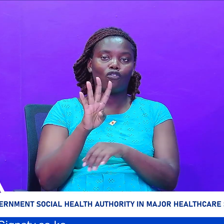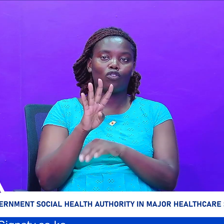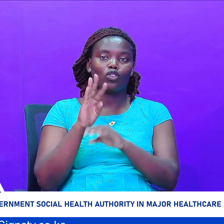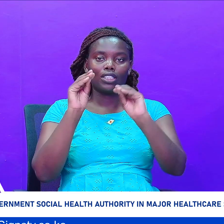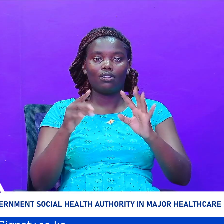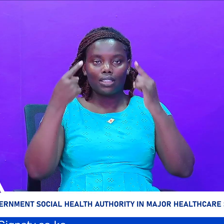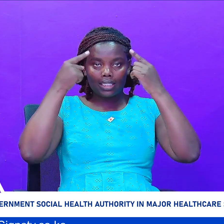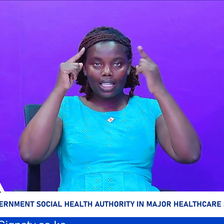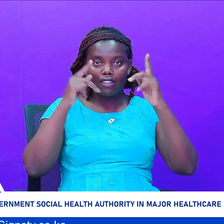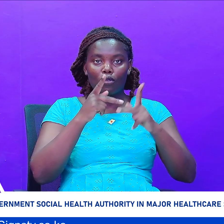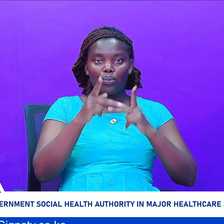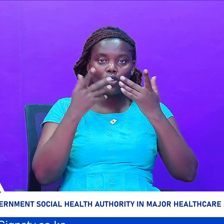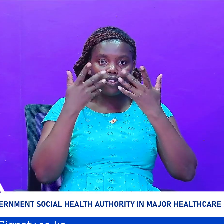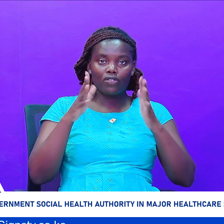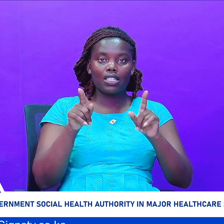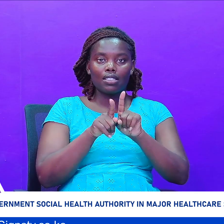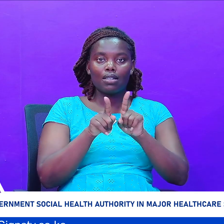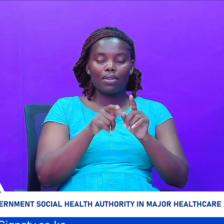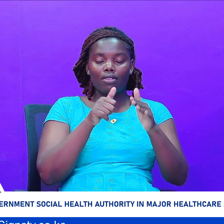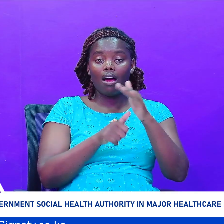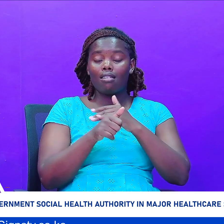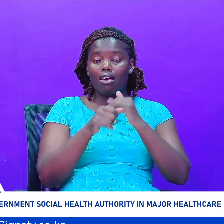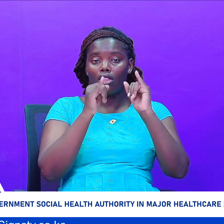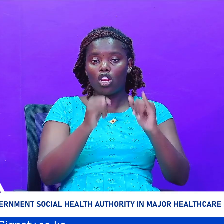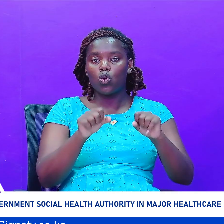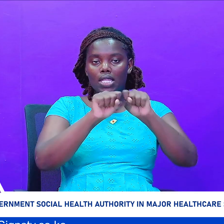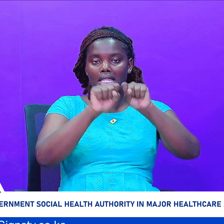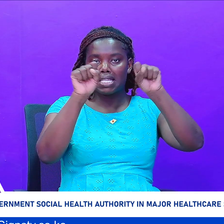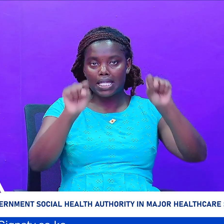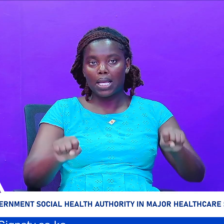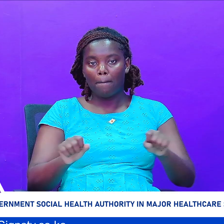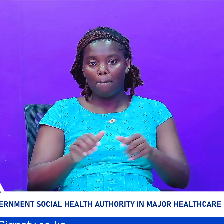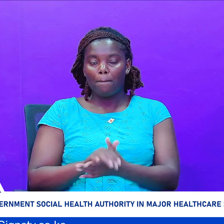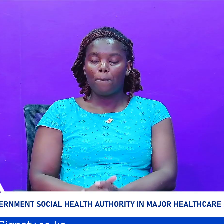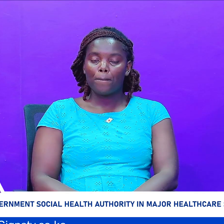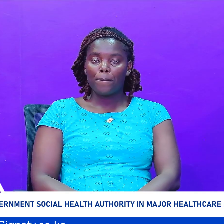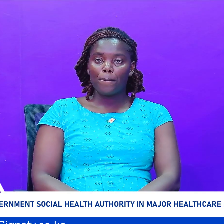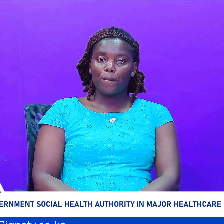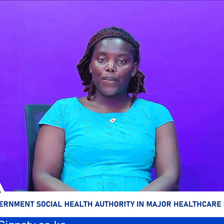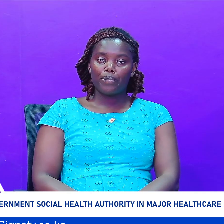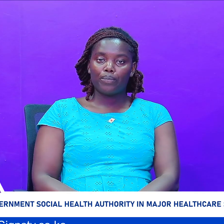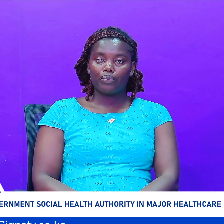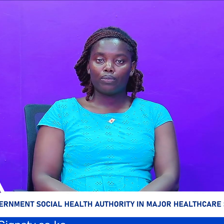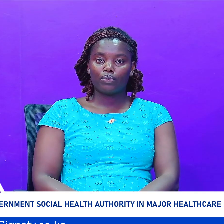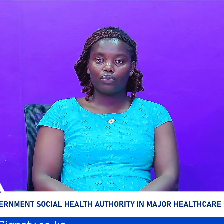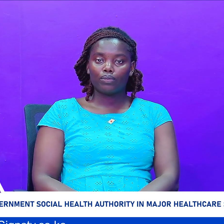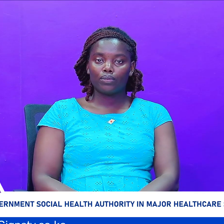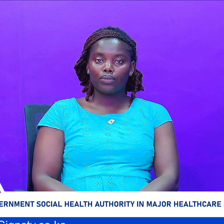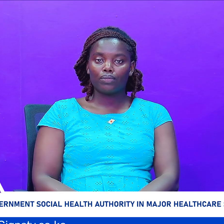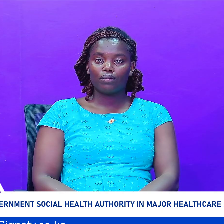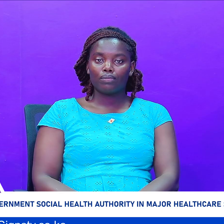the teachers. TSC leadership confirmed that the rollout is underway, with the initial batch